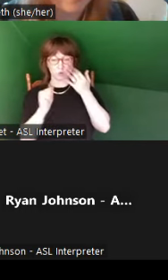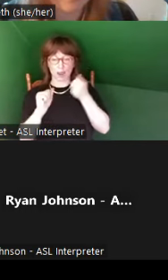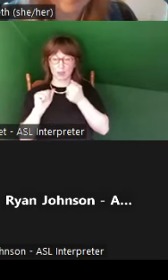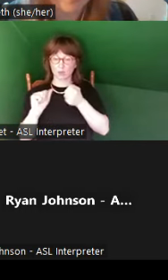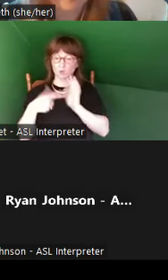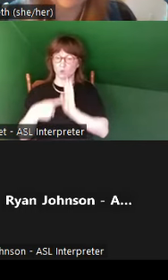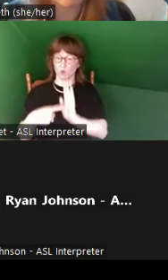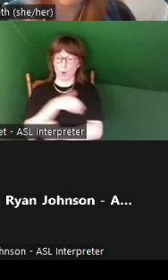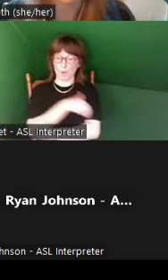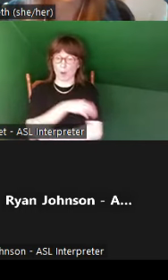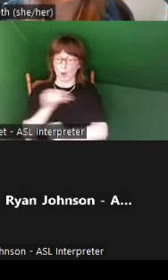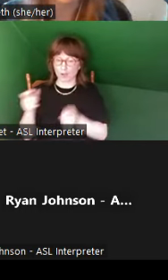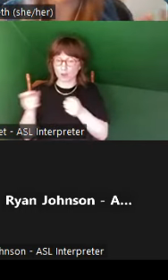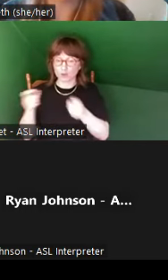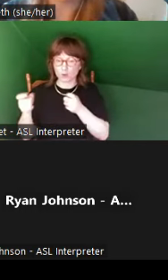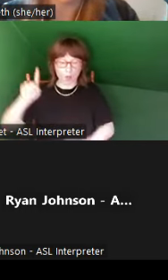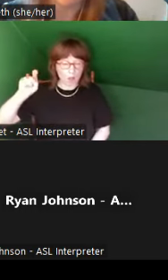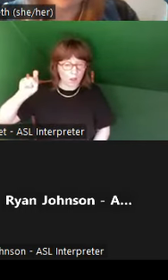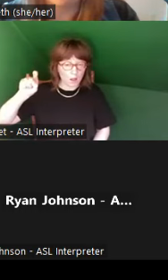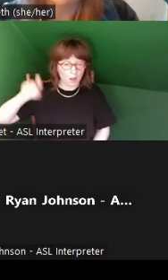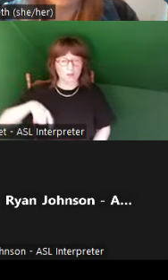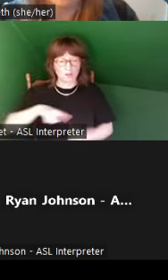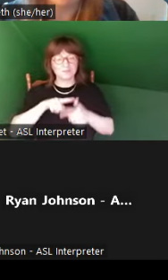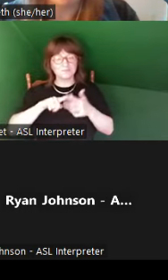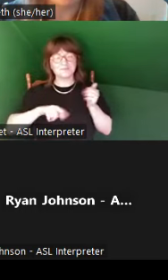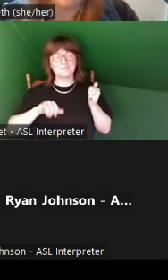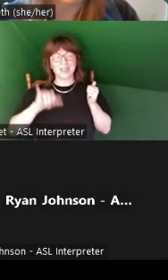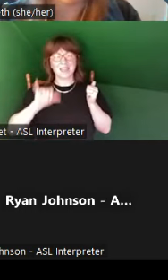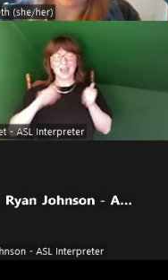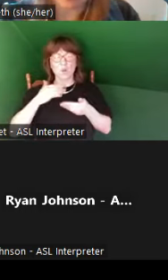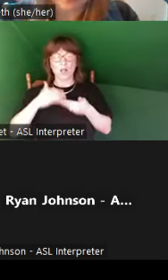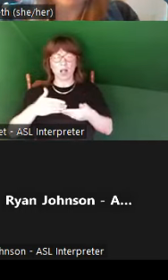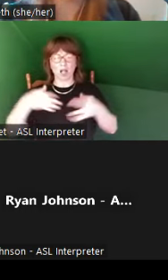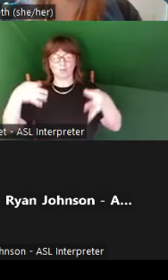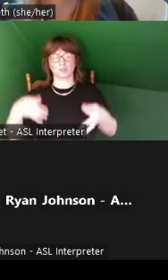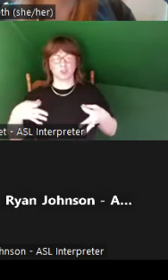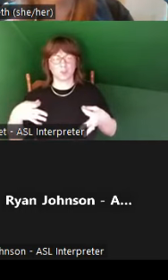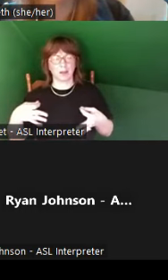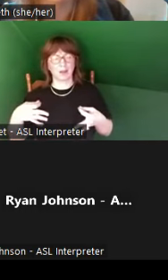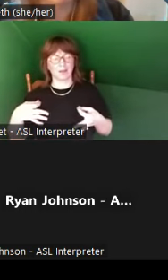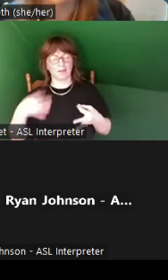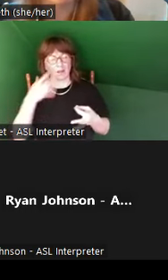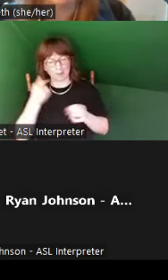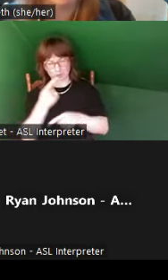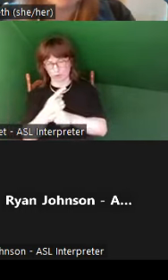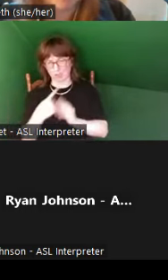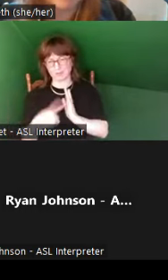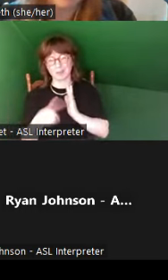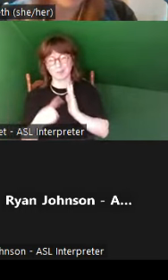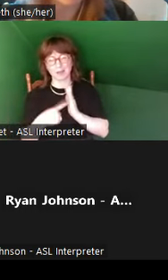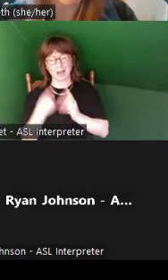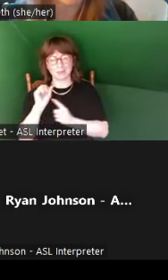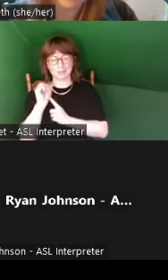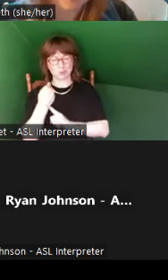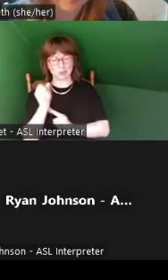control over the person? That's how you find out in those unclear cases, whether abuse